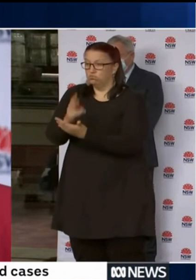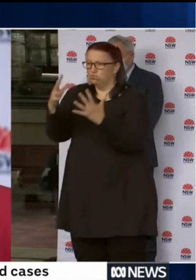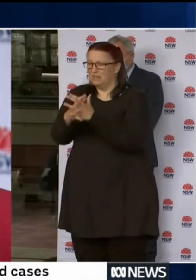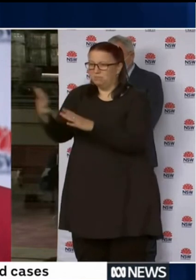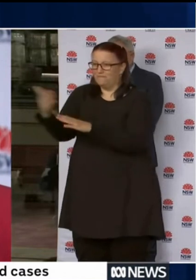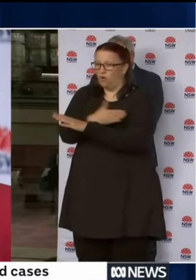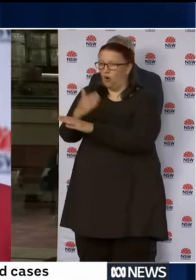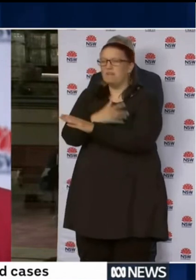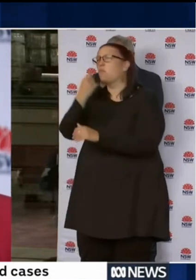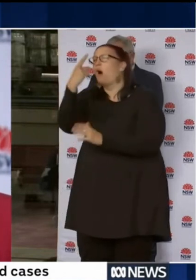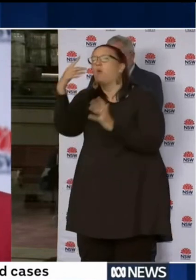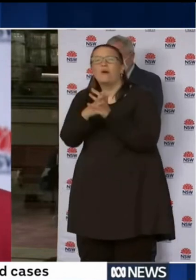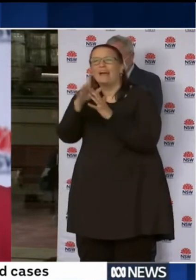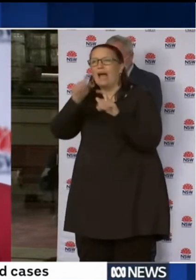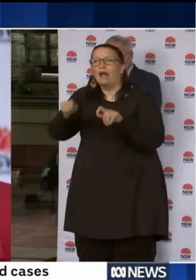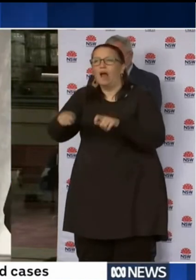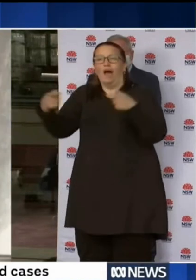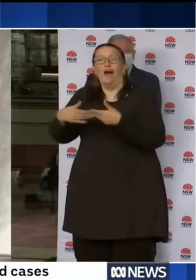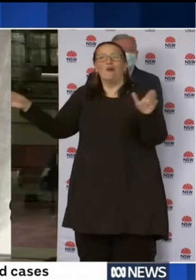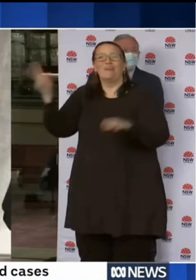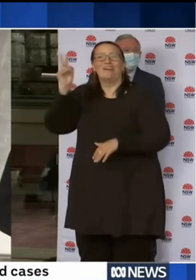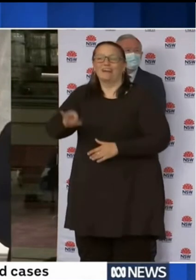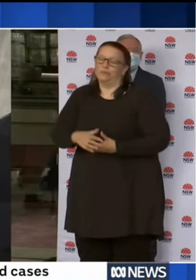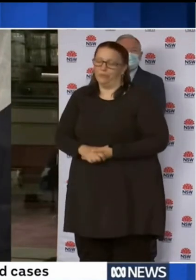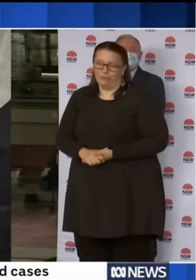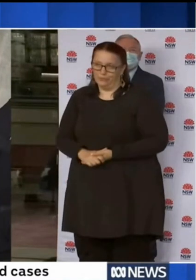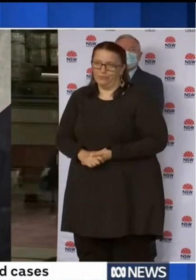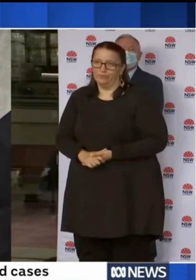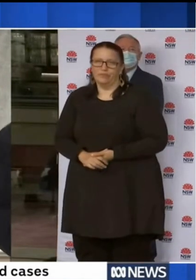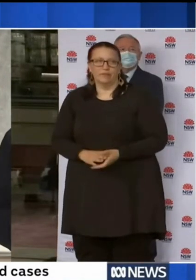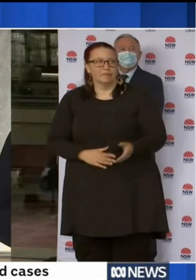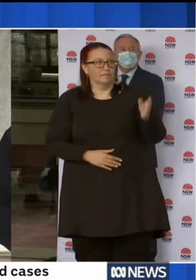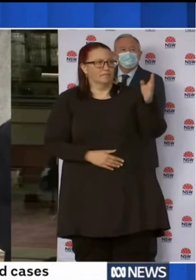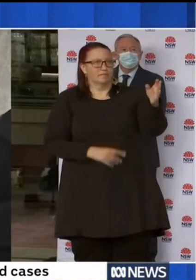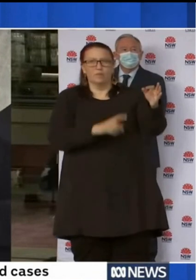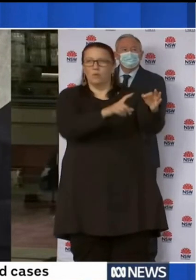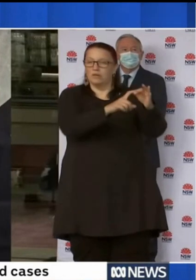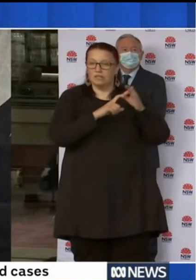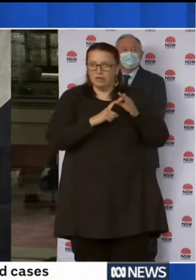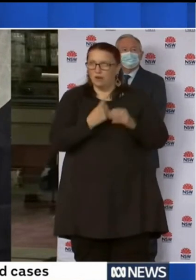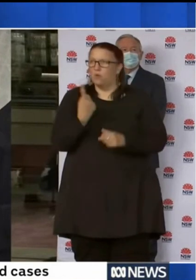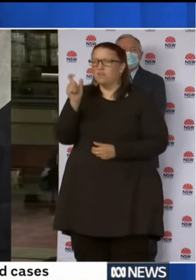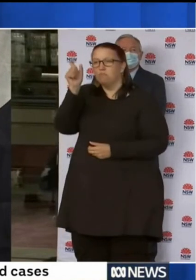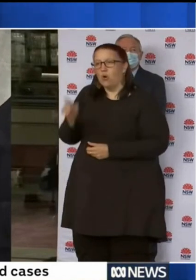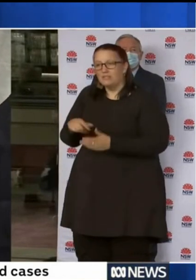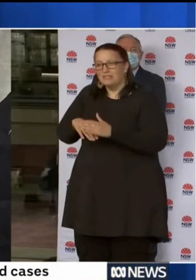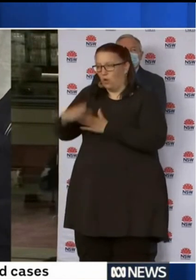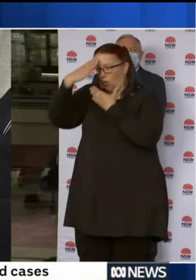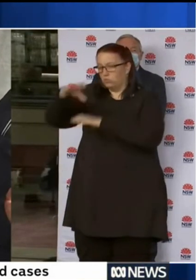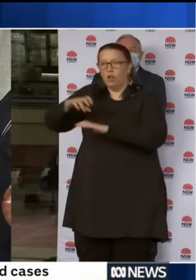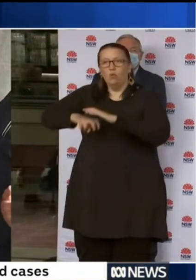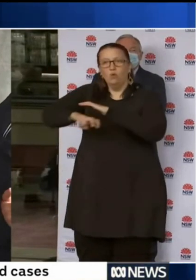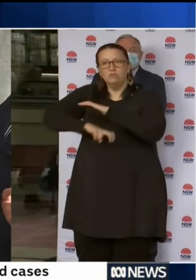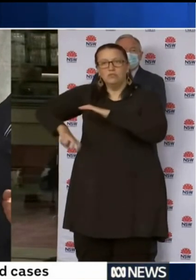before that period. In relation to the young woman that is in hotel quarantine who needs to go to Victoria but she can't afford the charter flight.